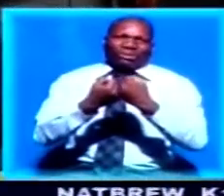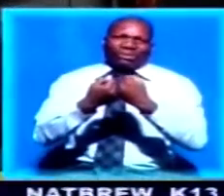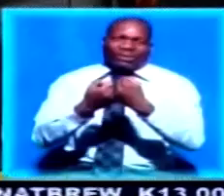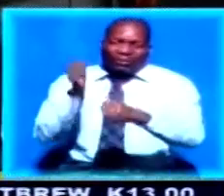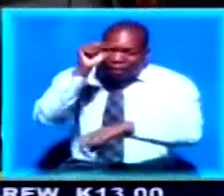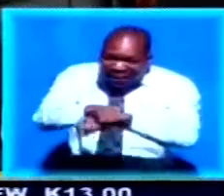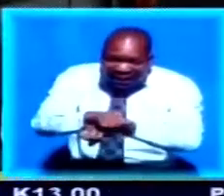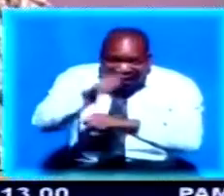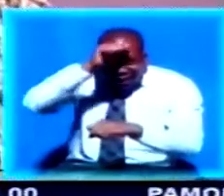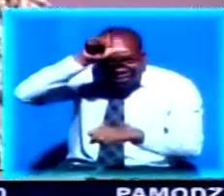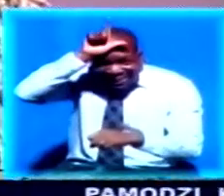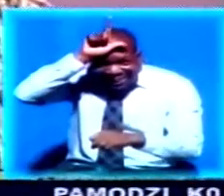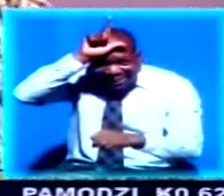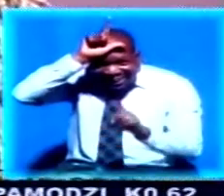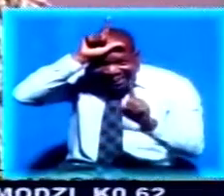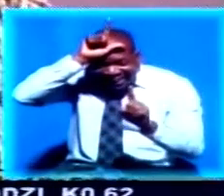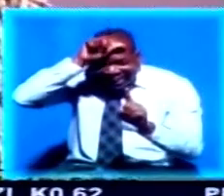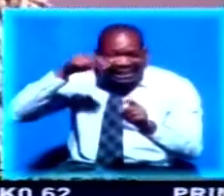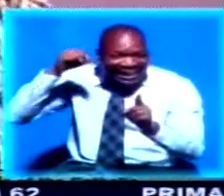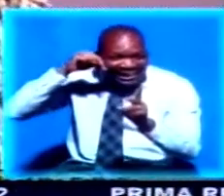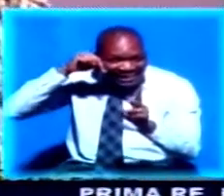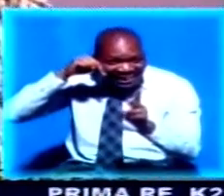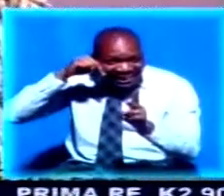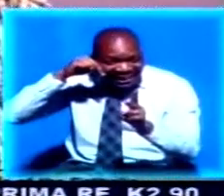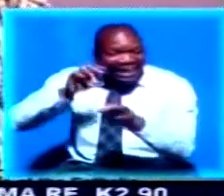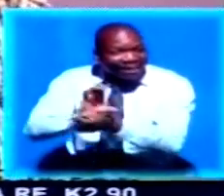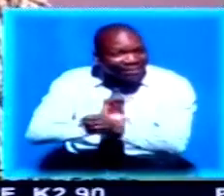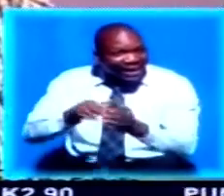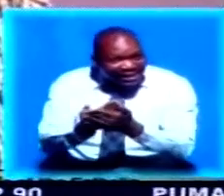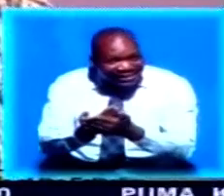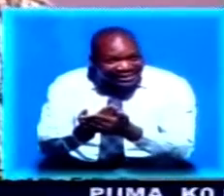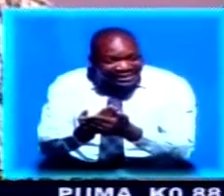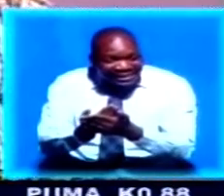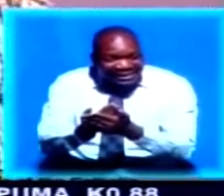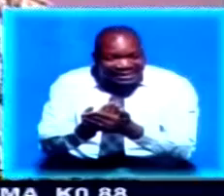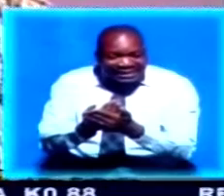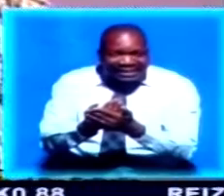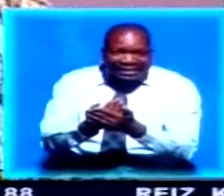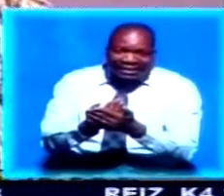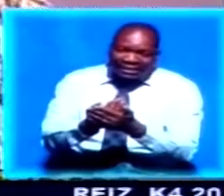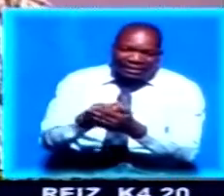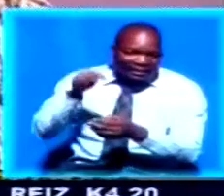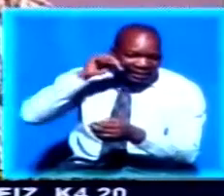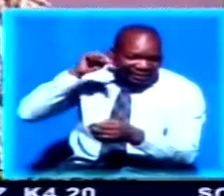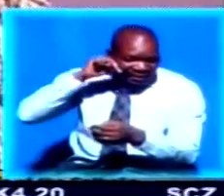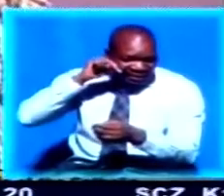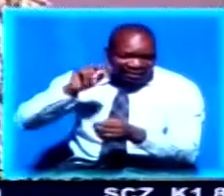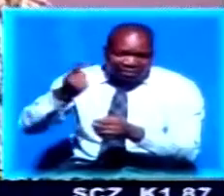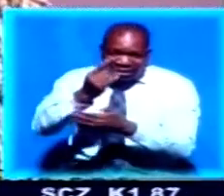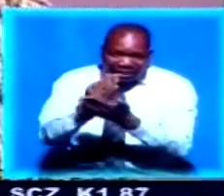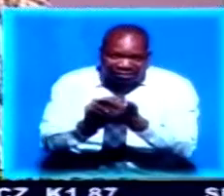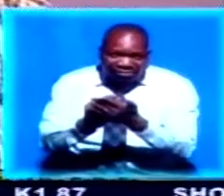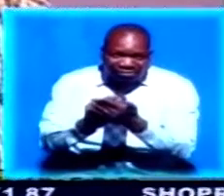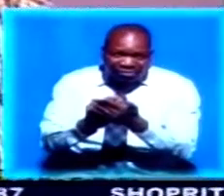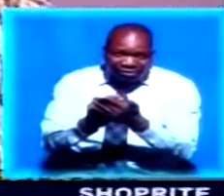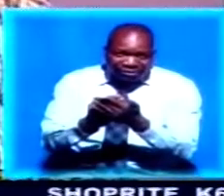Cameroon, Algeria? I hope you watch the game, which was a game of two halves. They took advantage of the chances they created in the first half. We